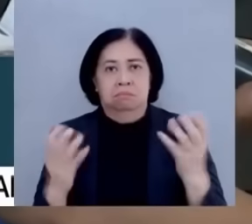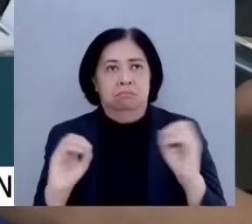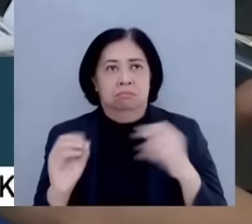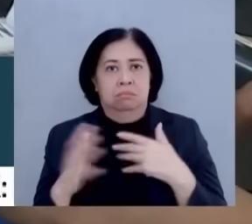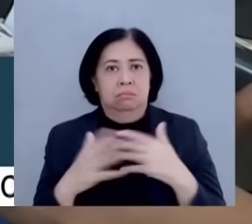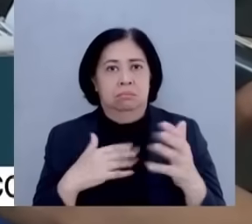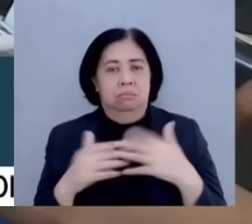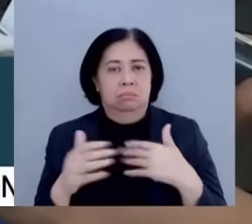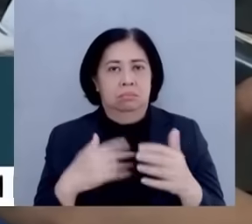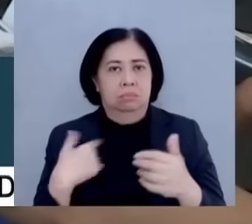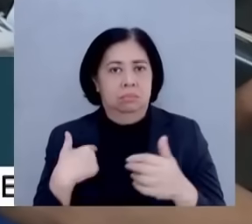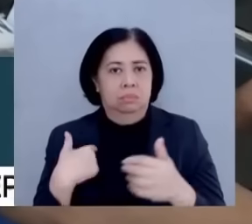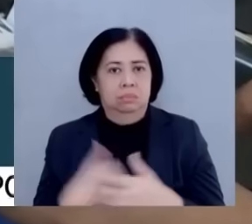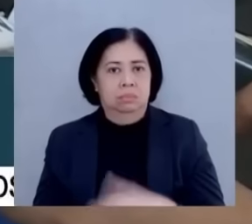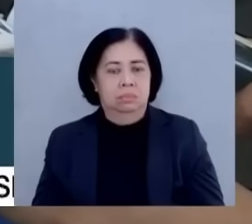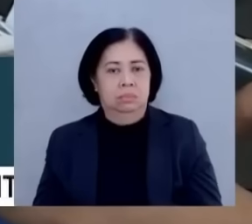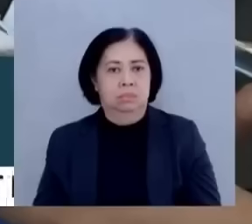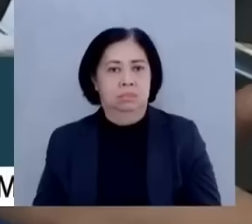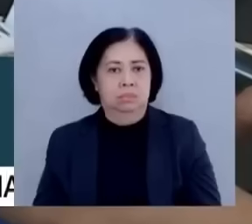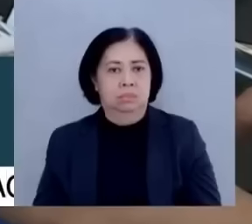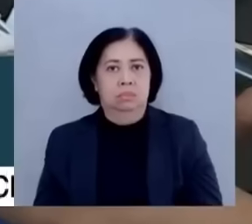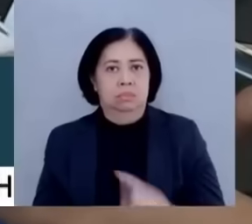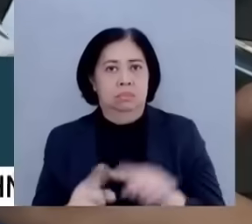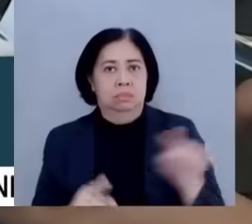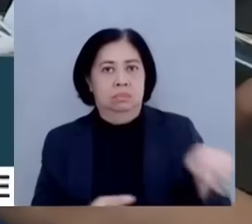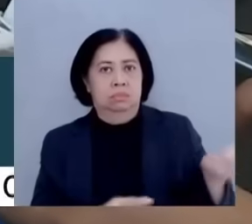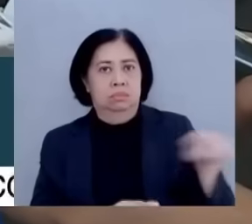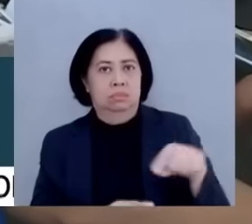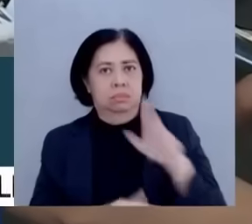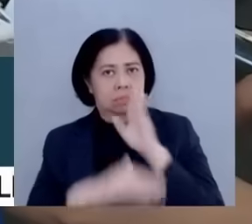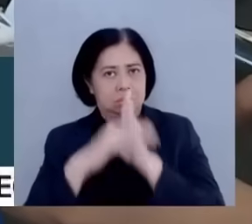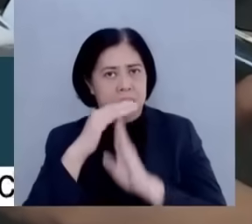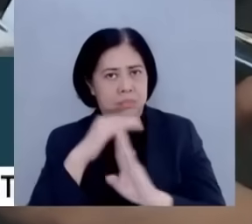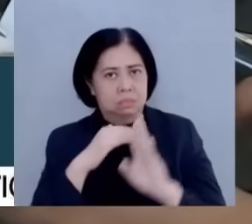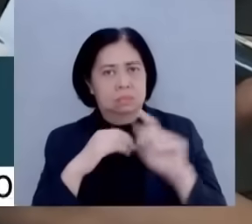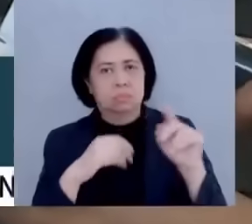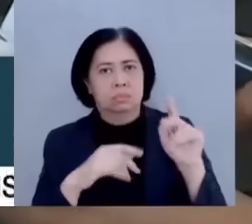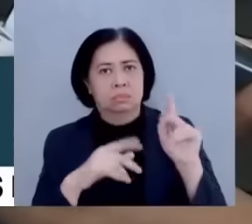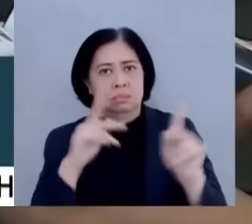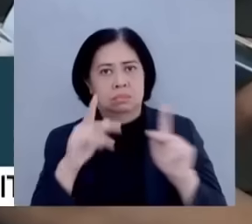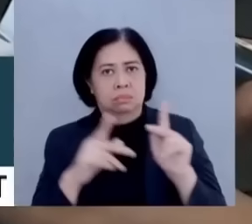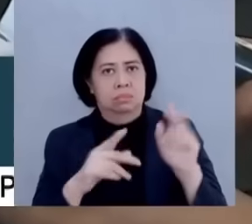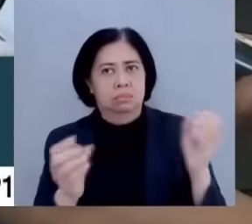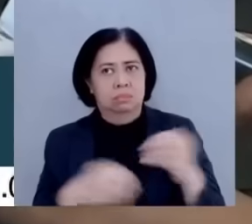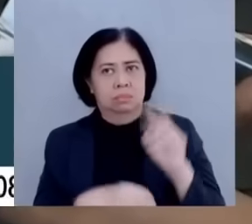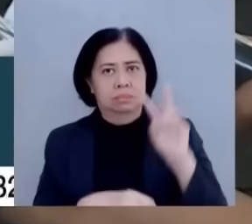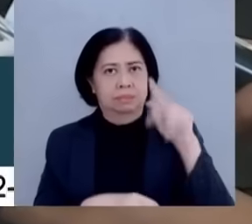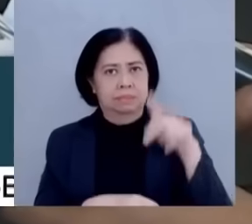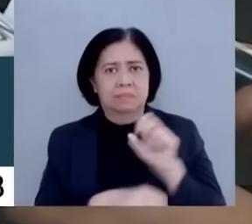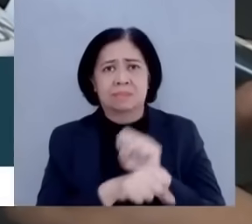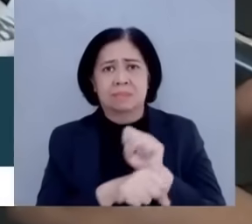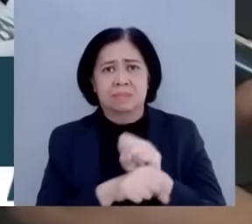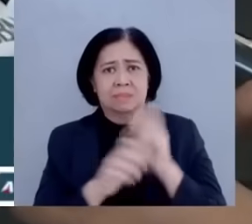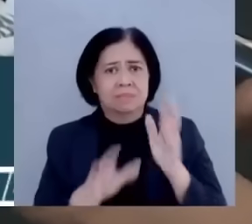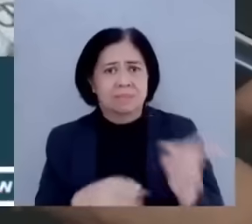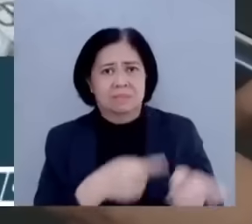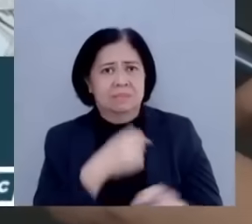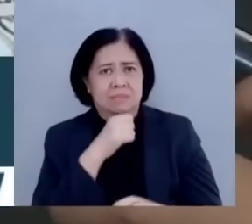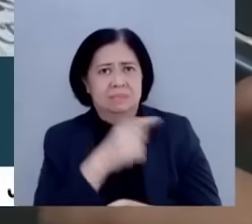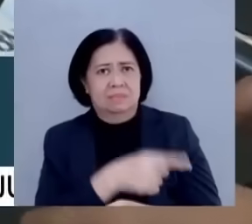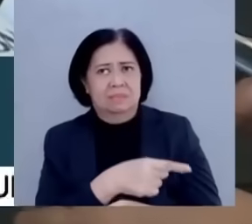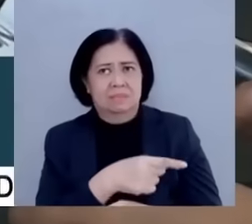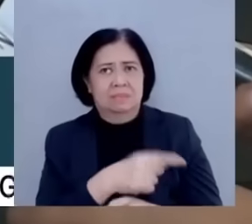me. Pero these are ordinary Office of the Vice President employees.